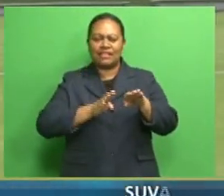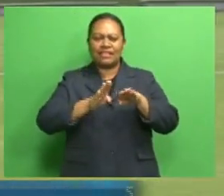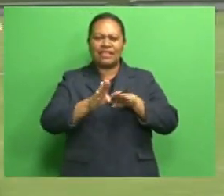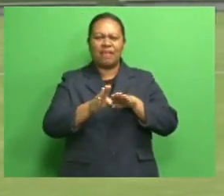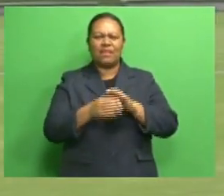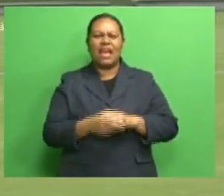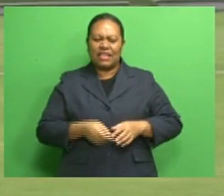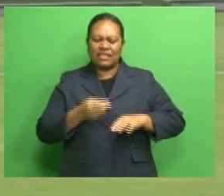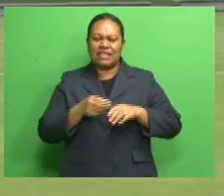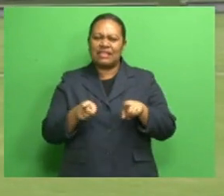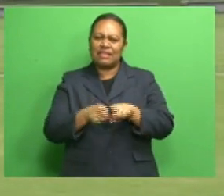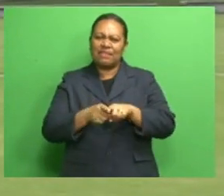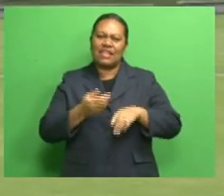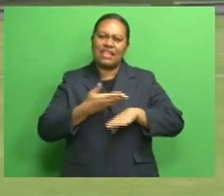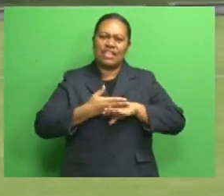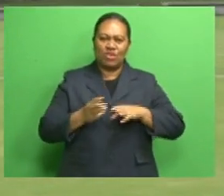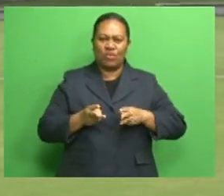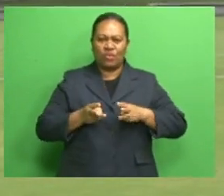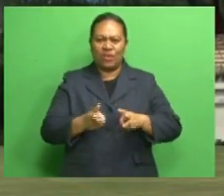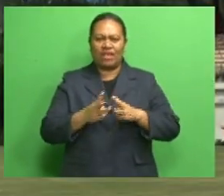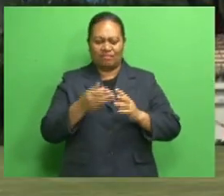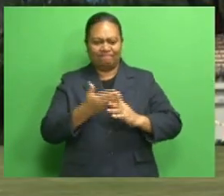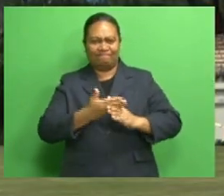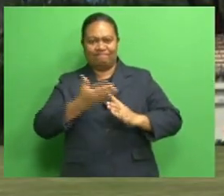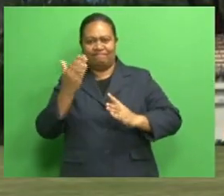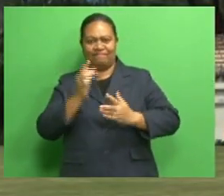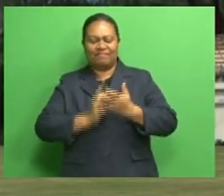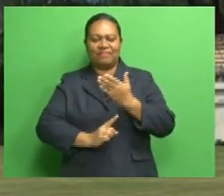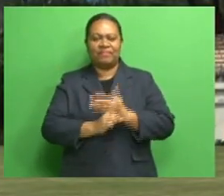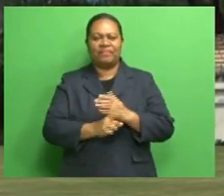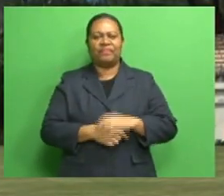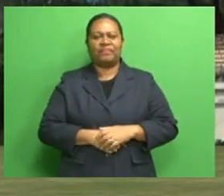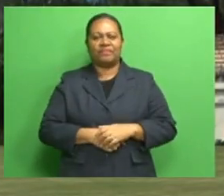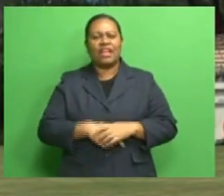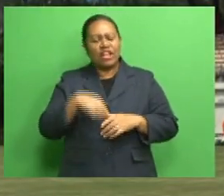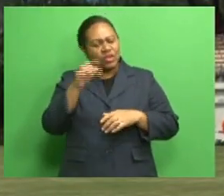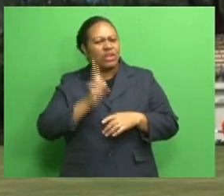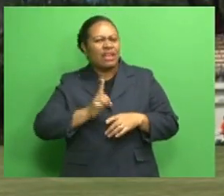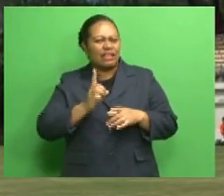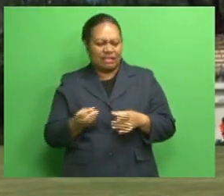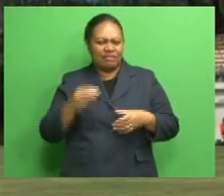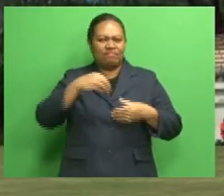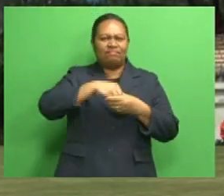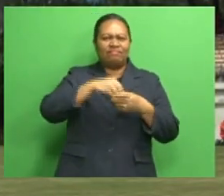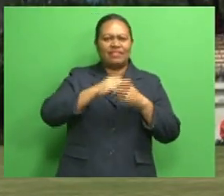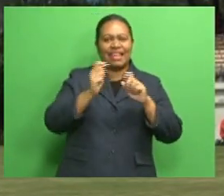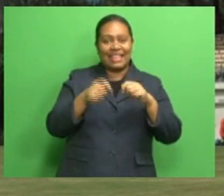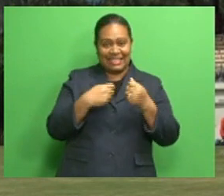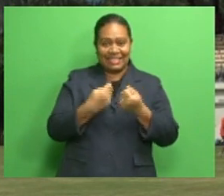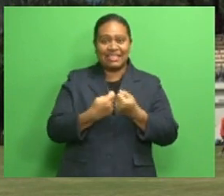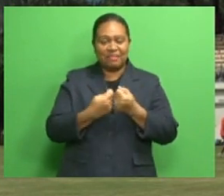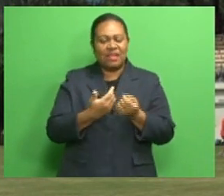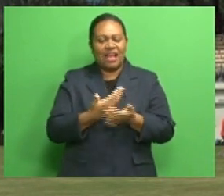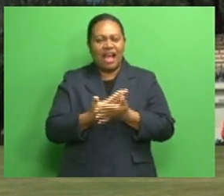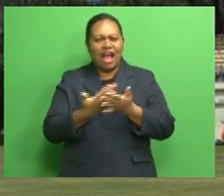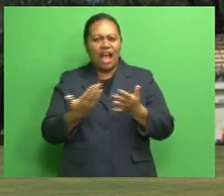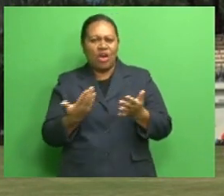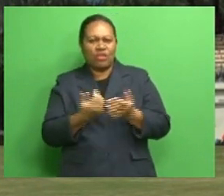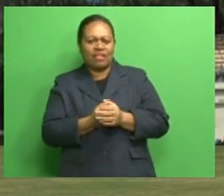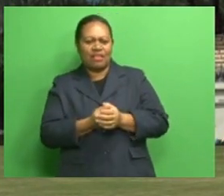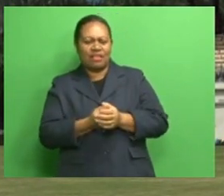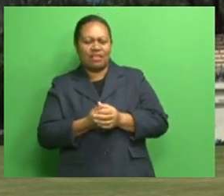of normalcy following the lifting of restrictions. Today is just to gauge, I think the teams are just gauging how they'll approach the